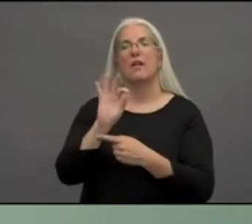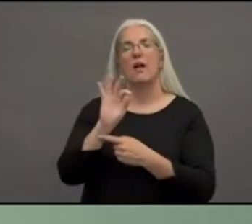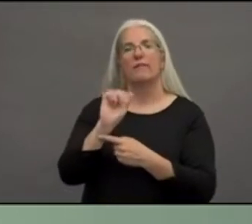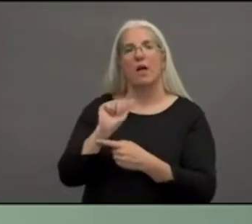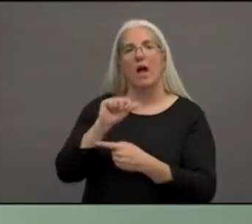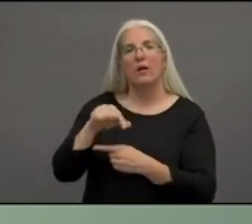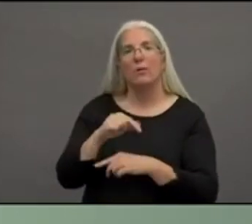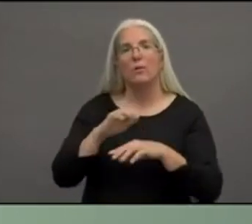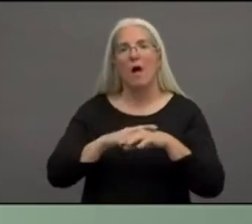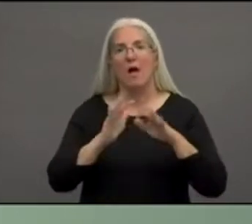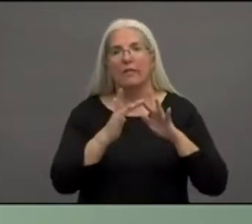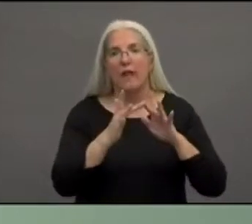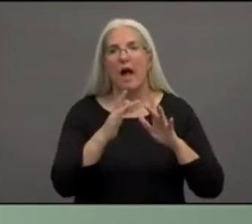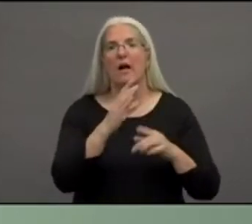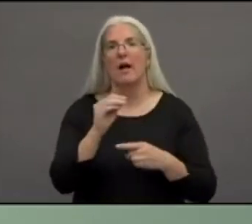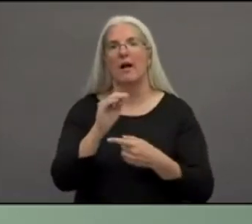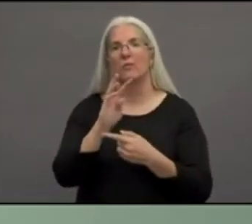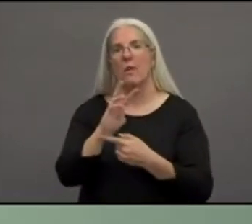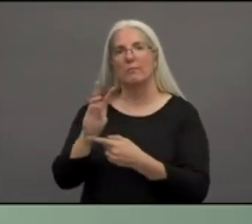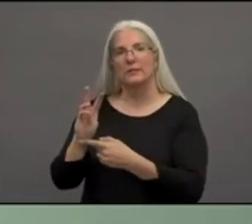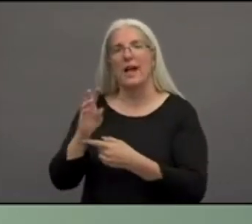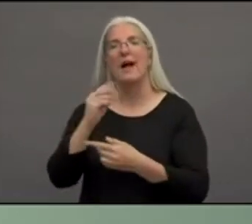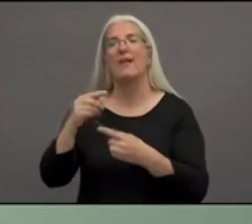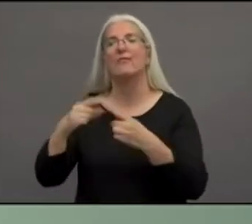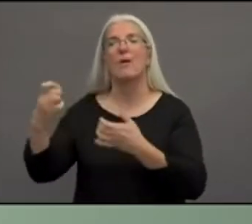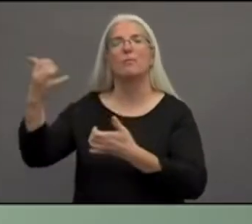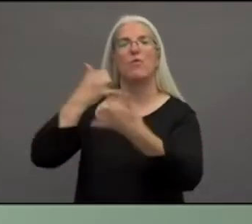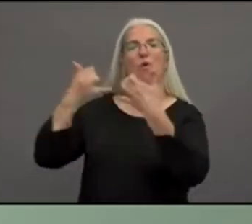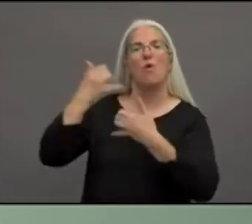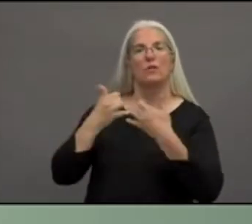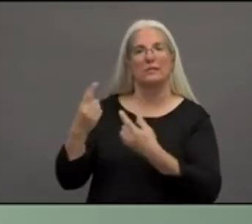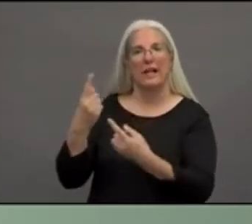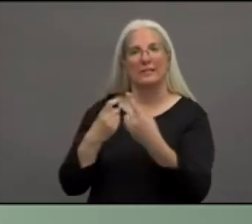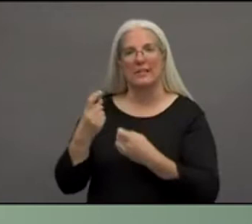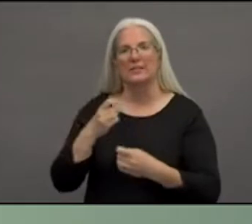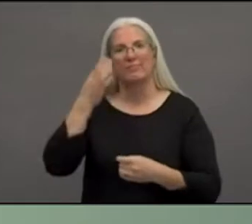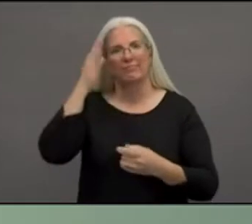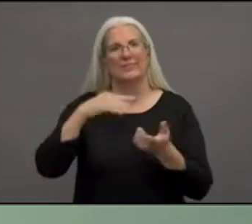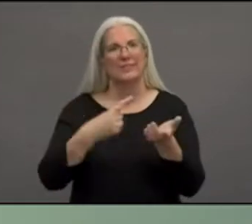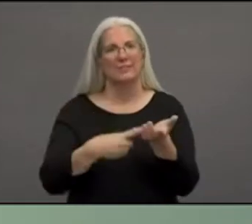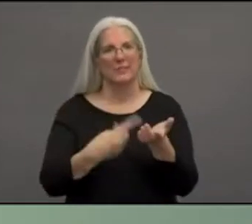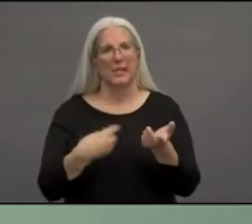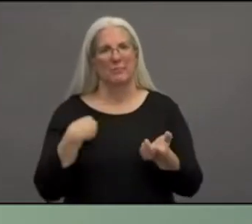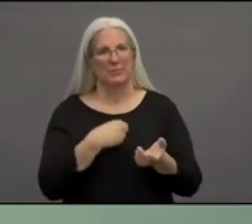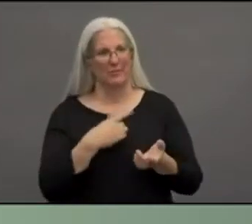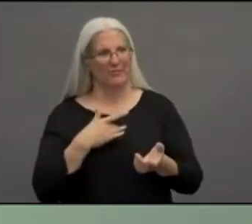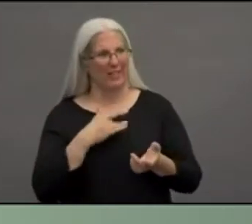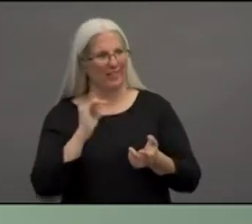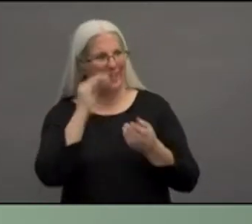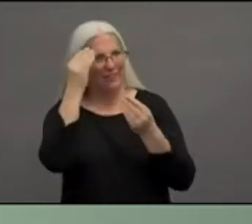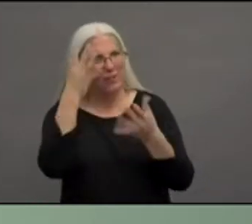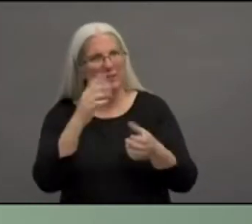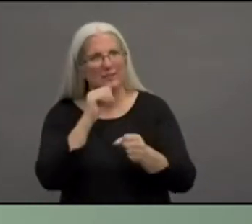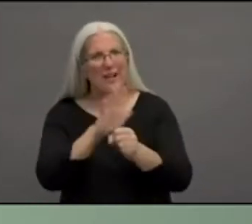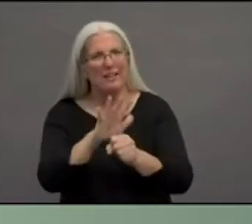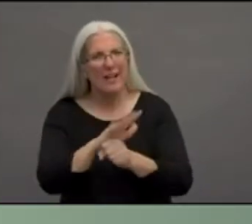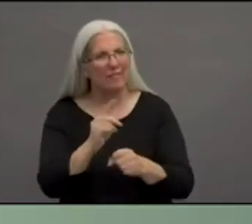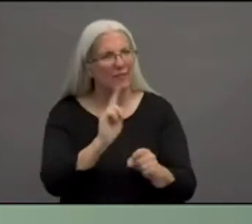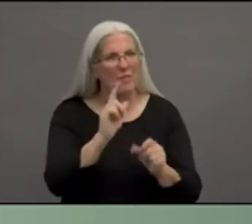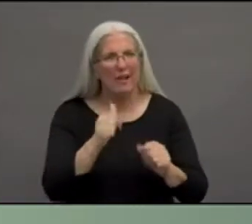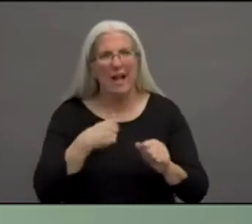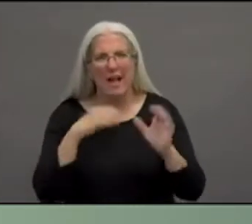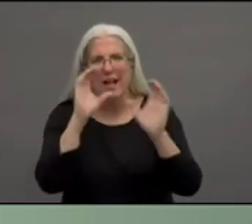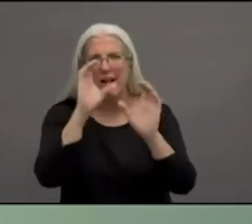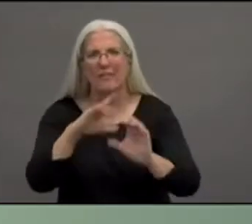center. We know that at times it may feel as though information is not getting out to you fast enough. But please rest assured that a